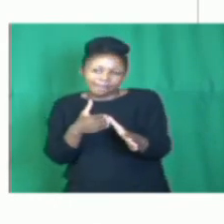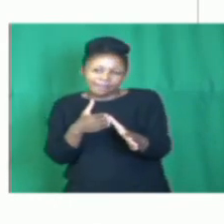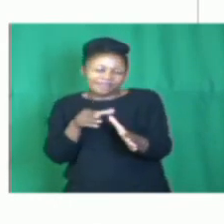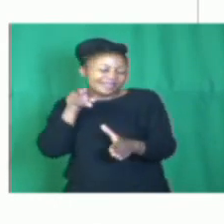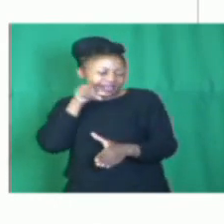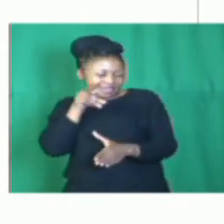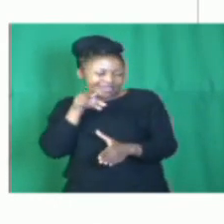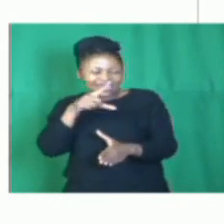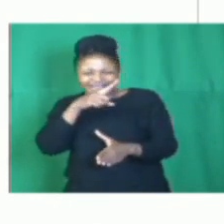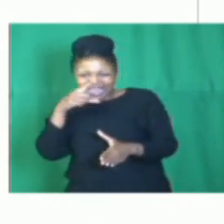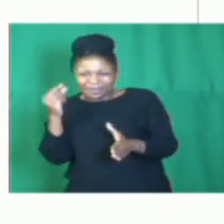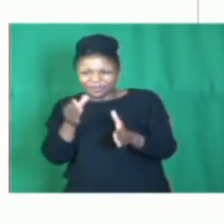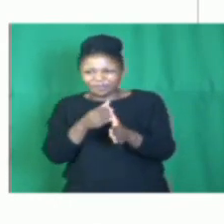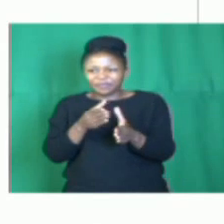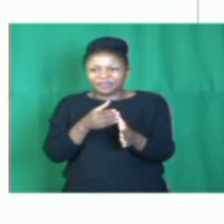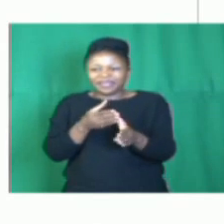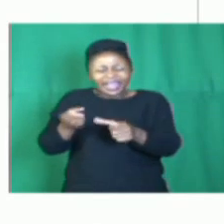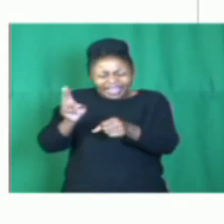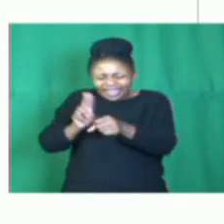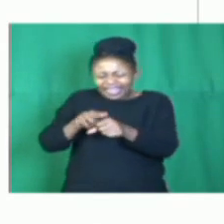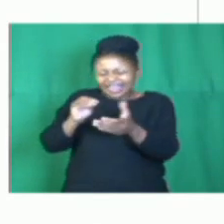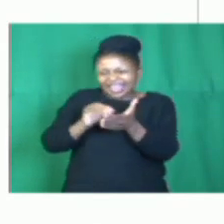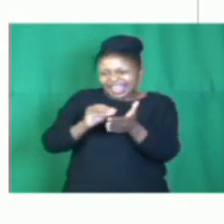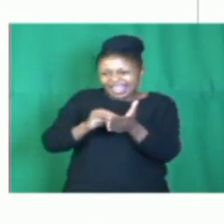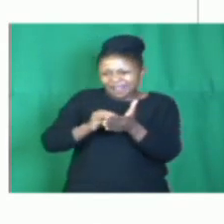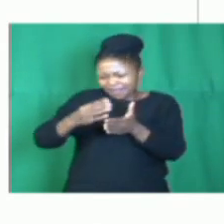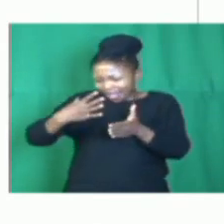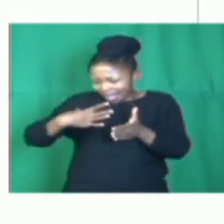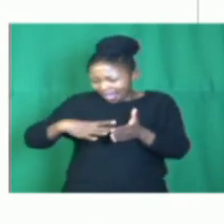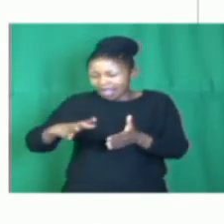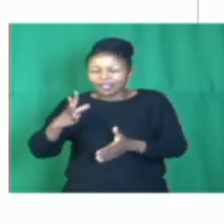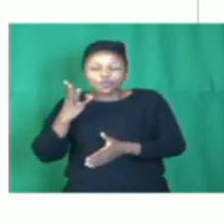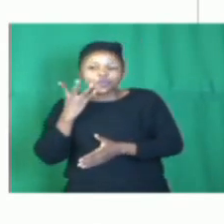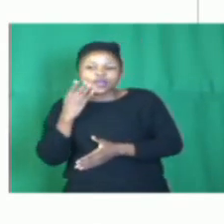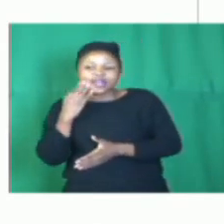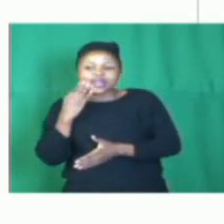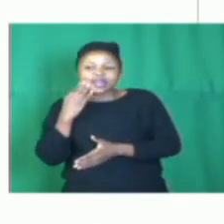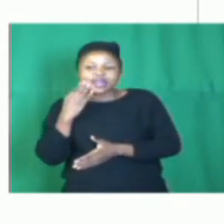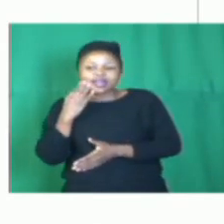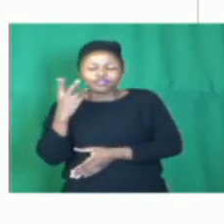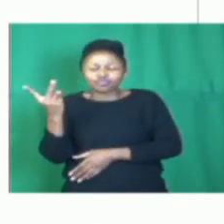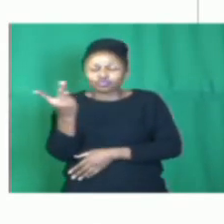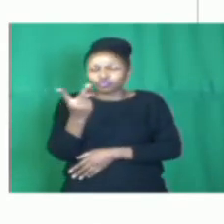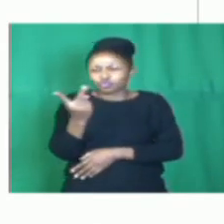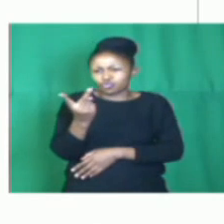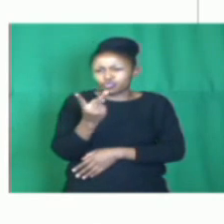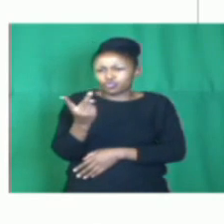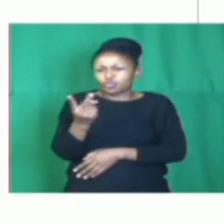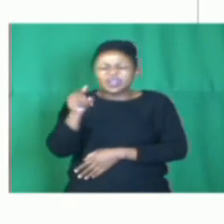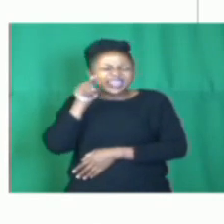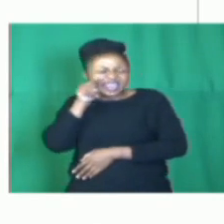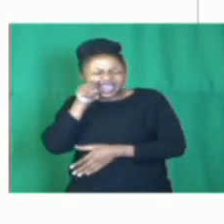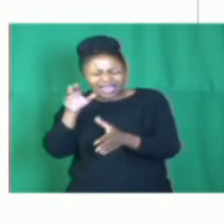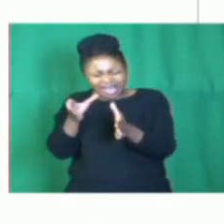that this question is in two aspects. We have just said that if it is in two aspects, then you need